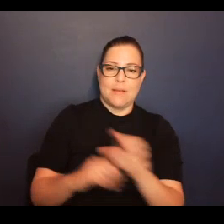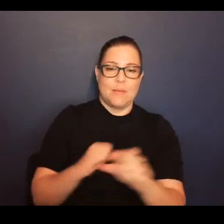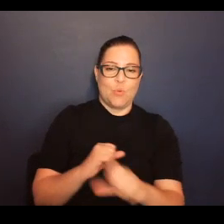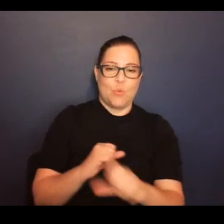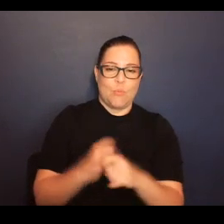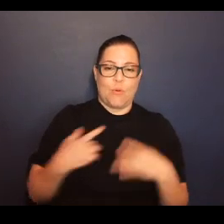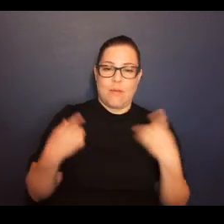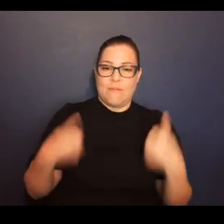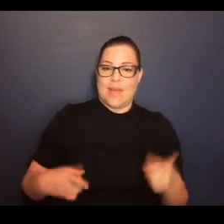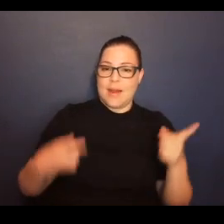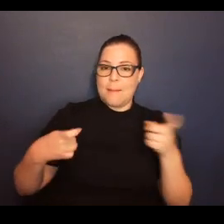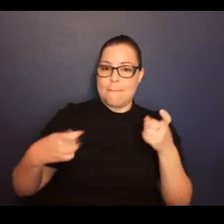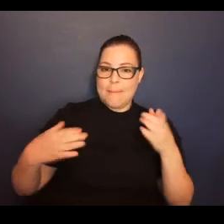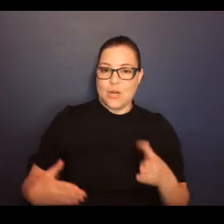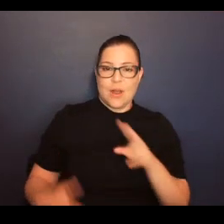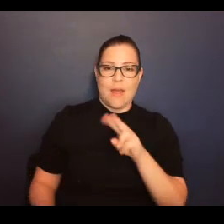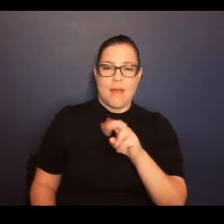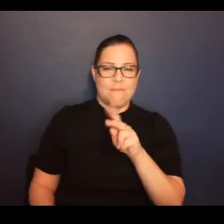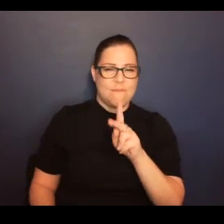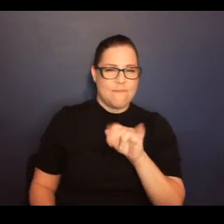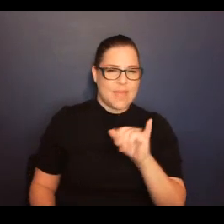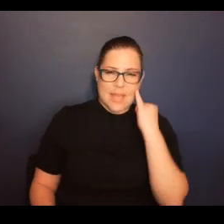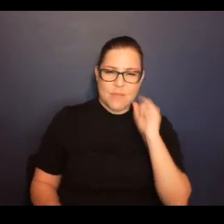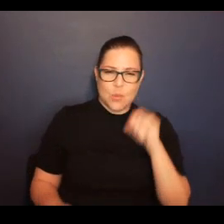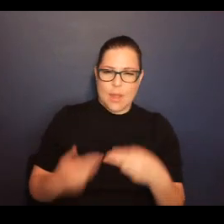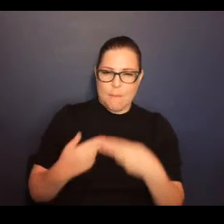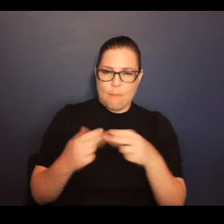Manager. Vicky, if you could just pull up the slide.